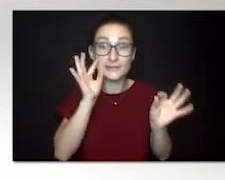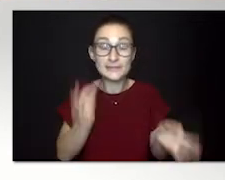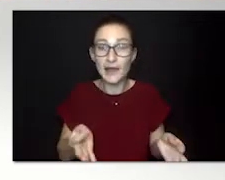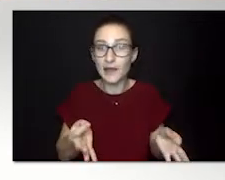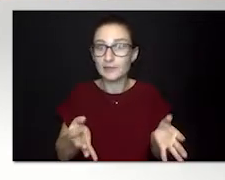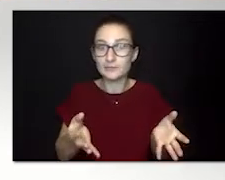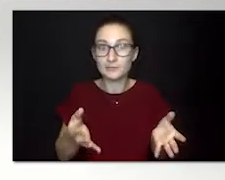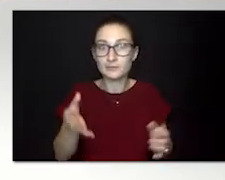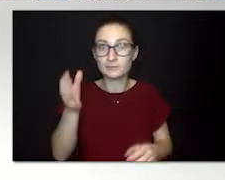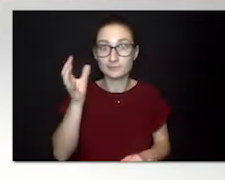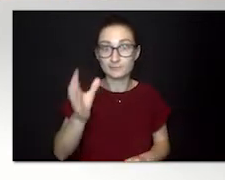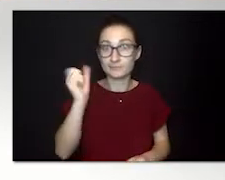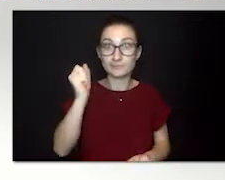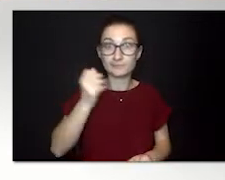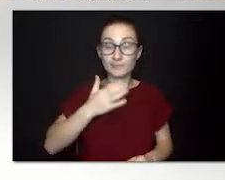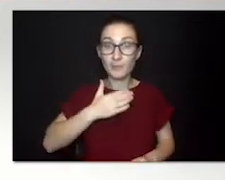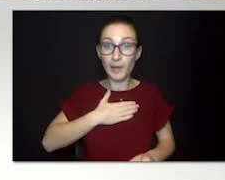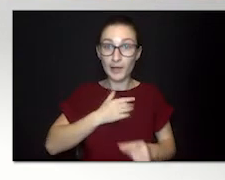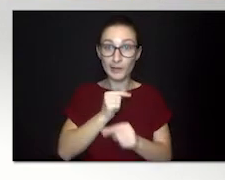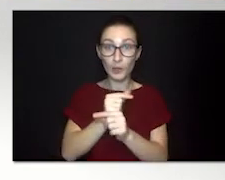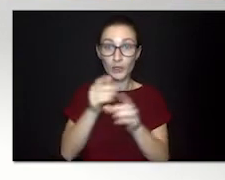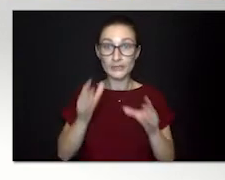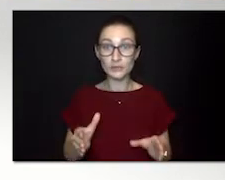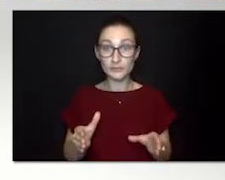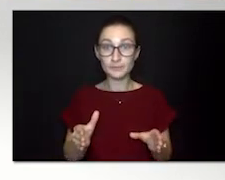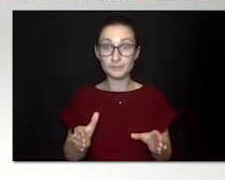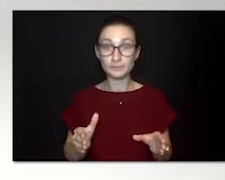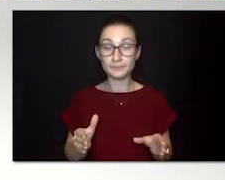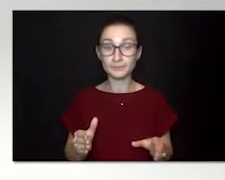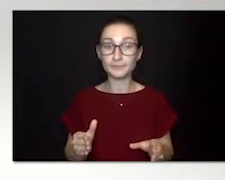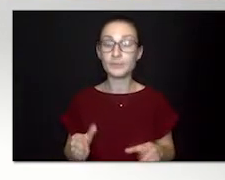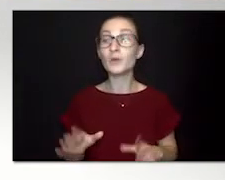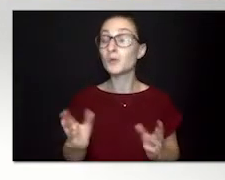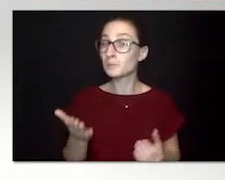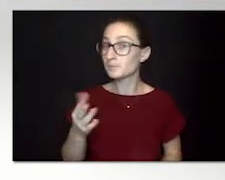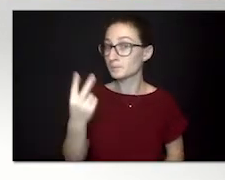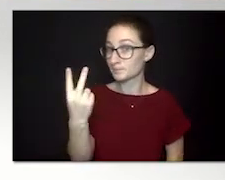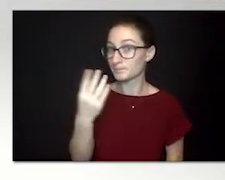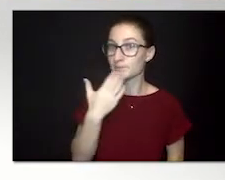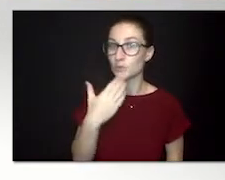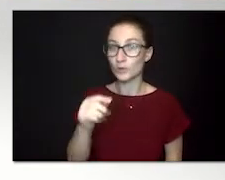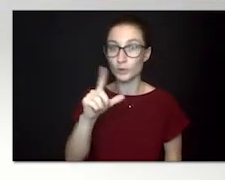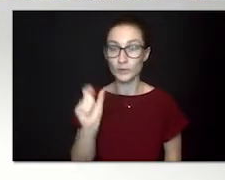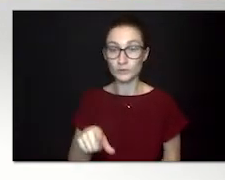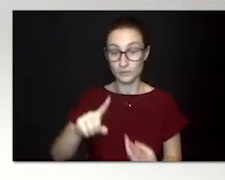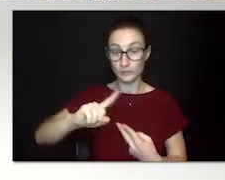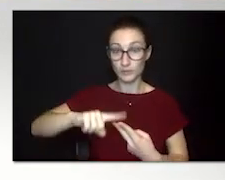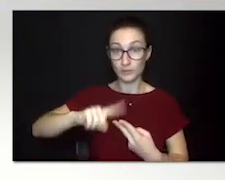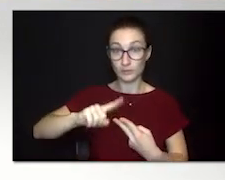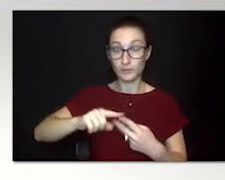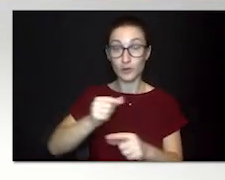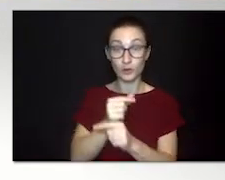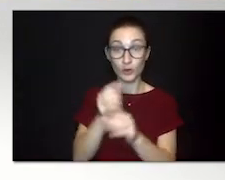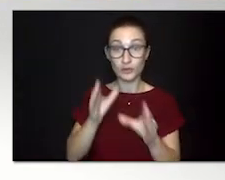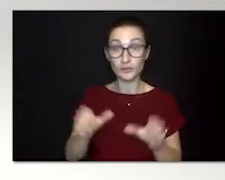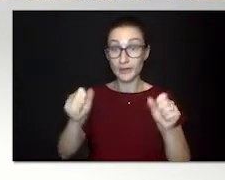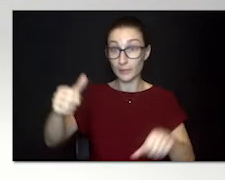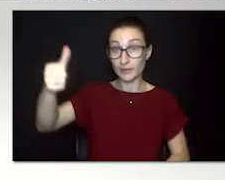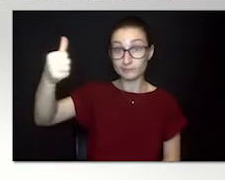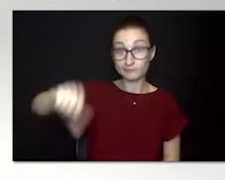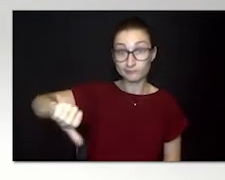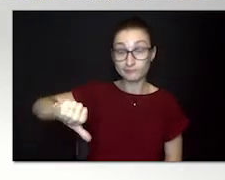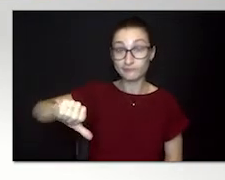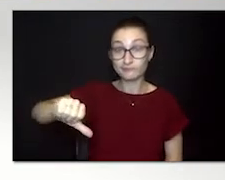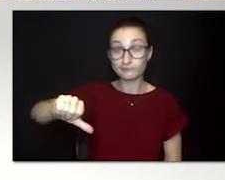a guardian. Okay, those are 2 great questions. So the first question is, can the guardianship be terminated at any